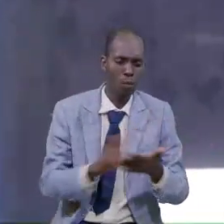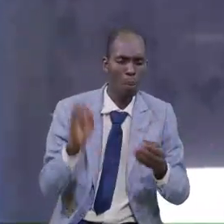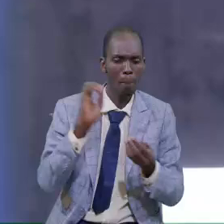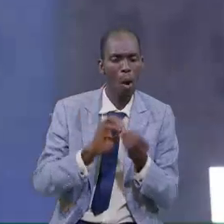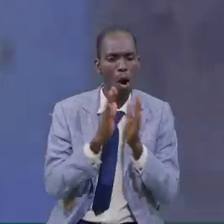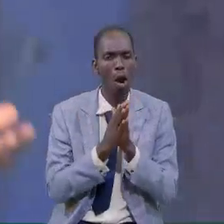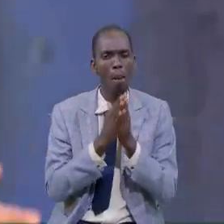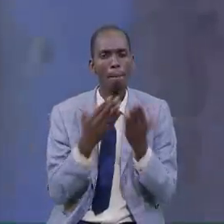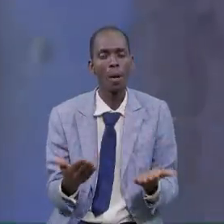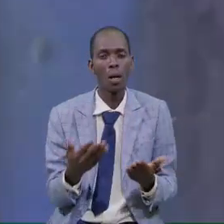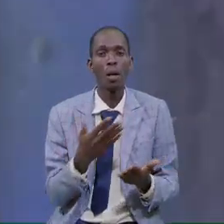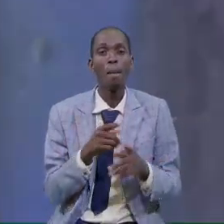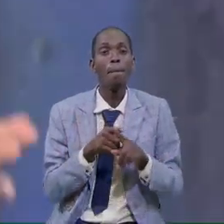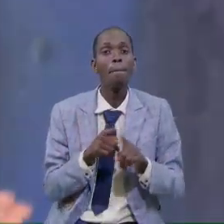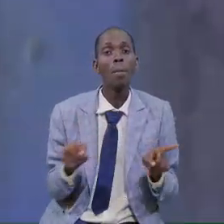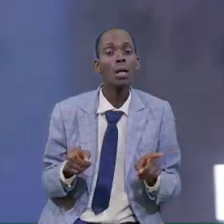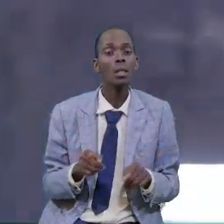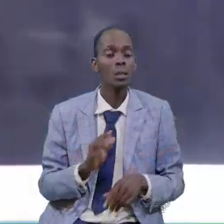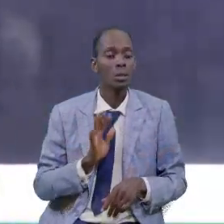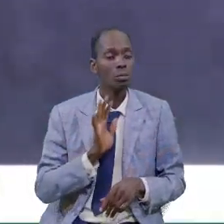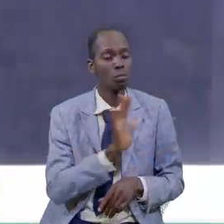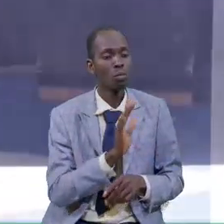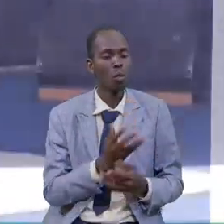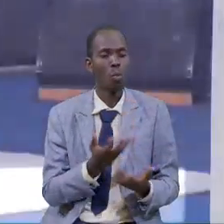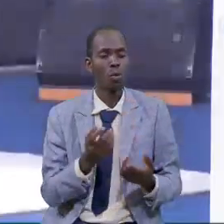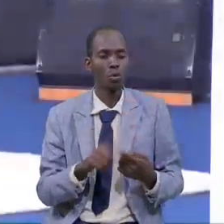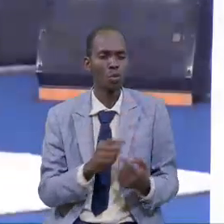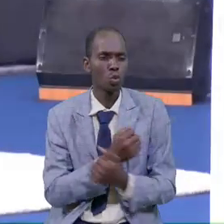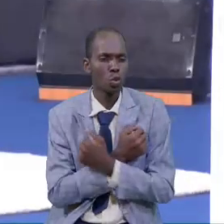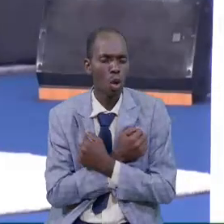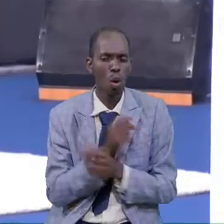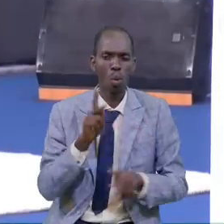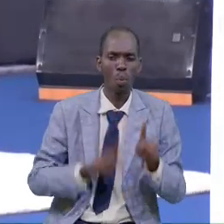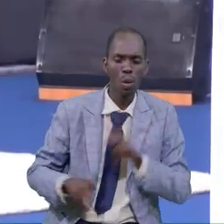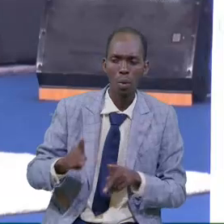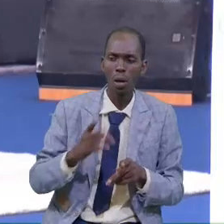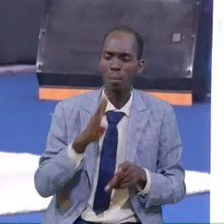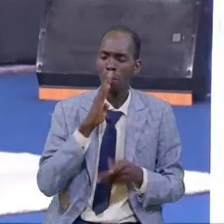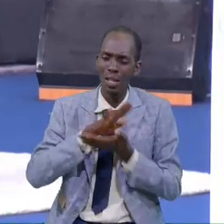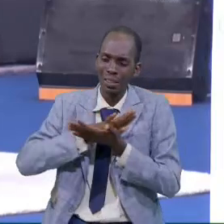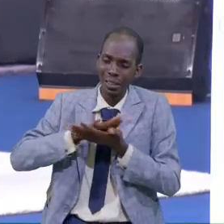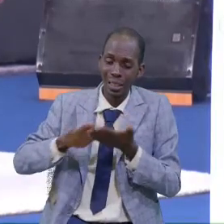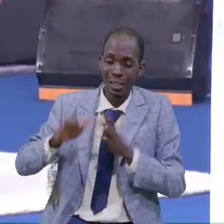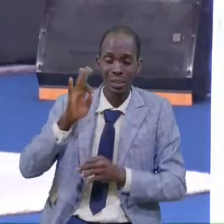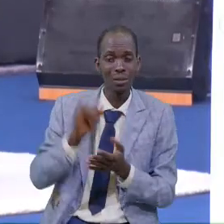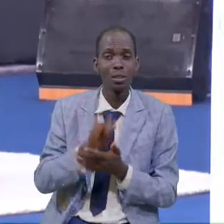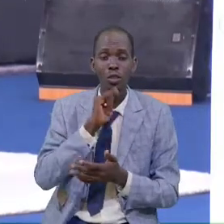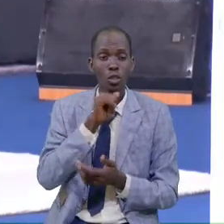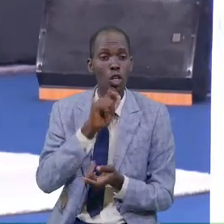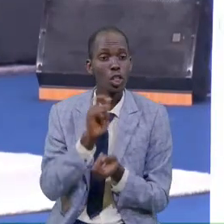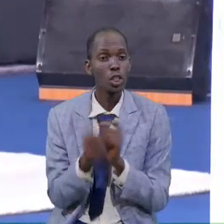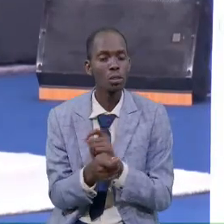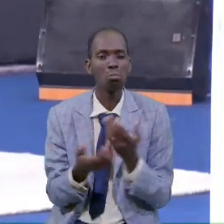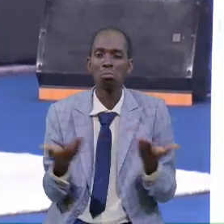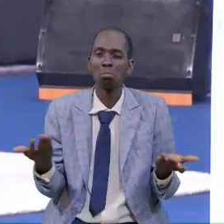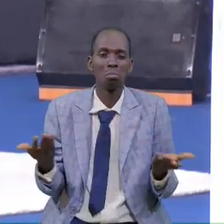are wanting to love people and help people and be nice. If that is not change, what has it done? We're talking